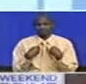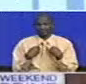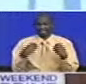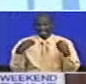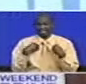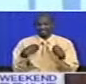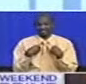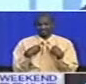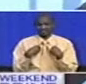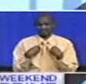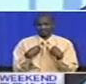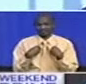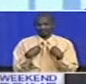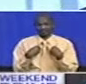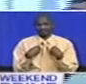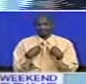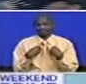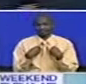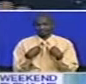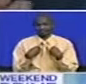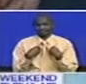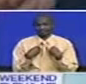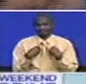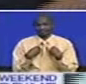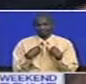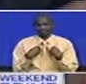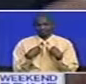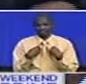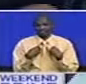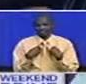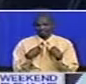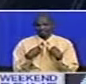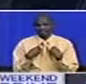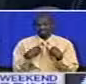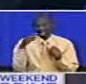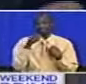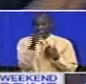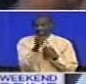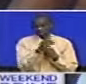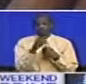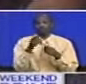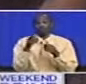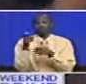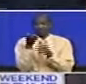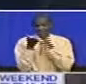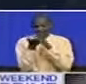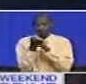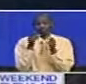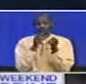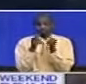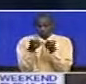has the, you know, the digital video broadcast terrestrial